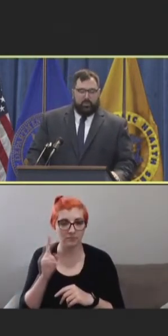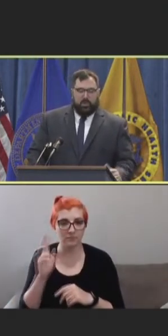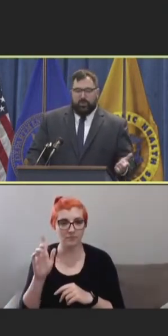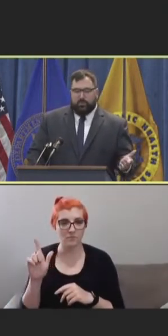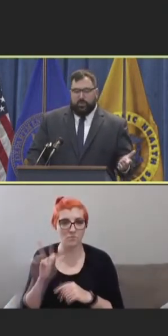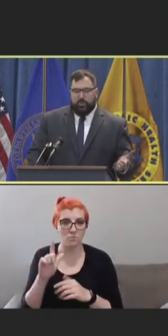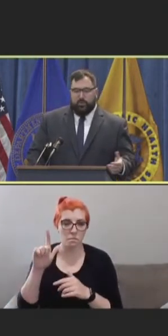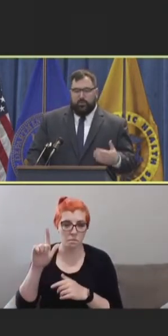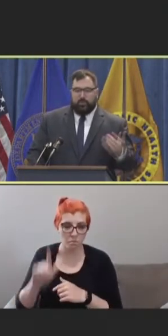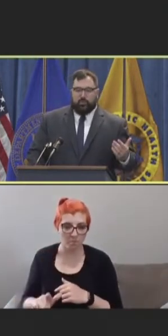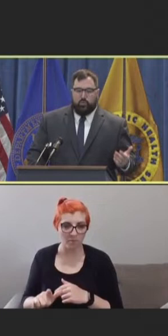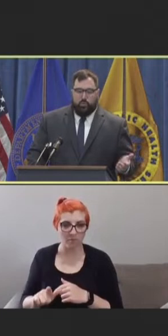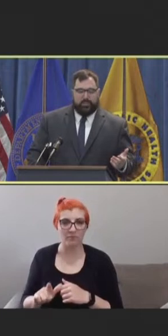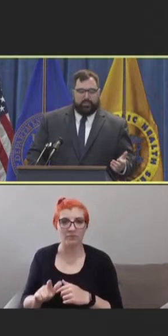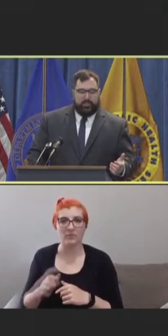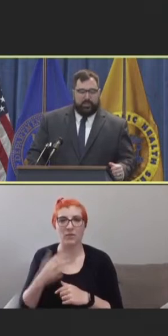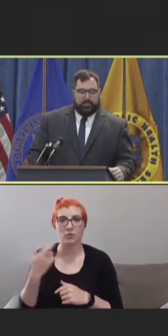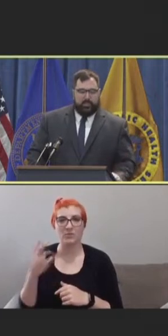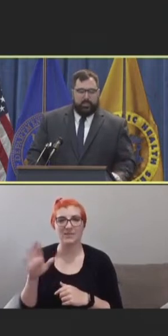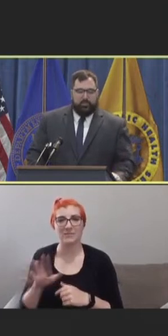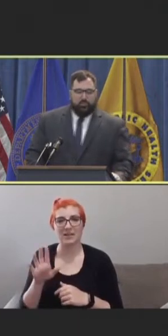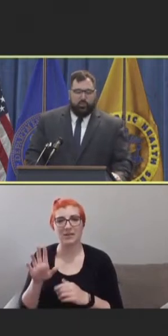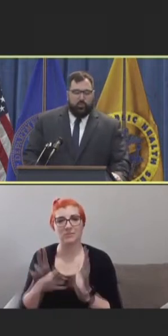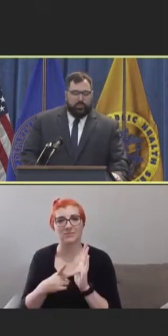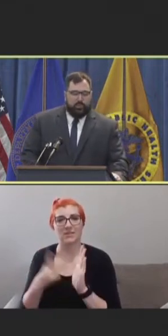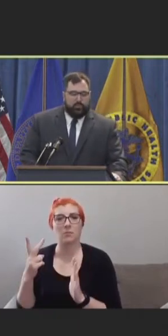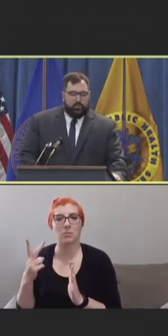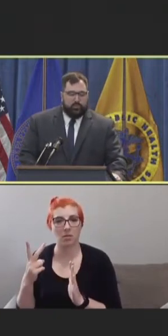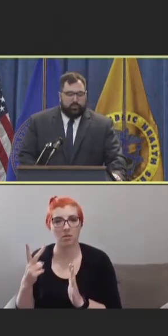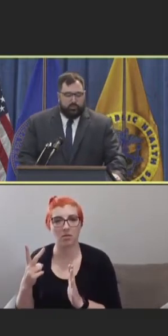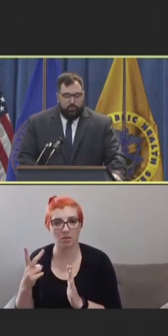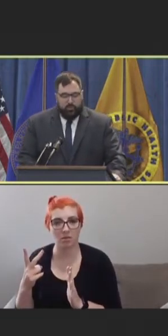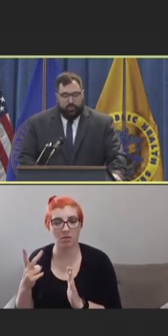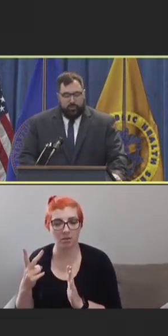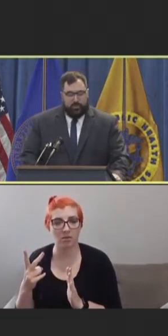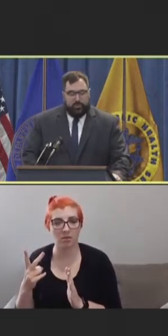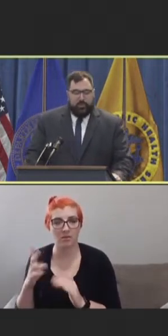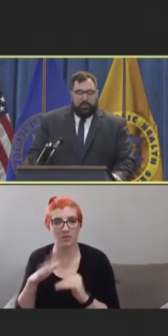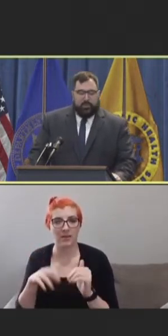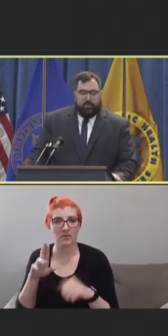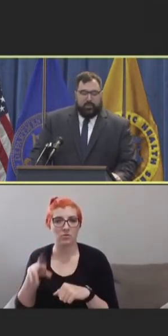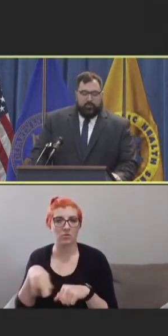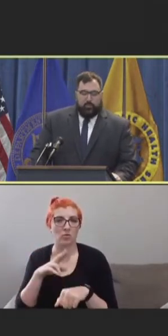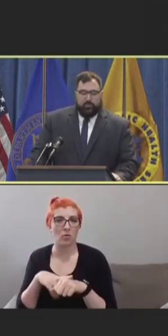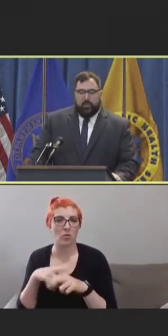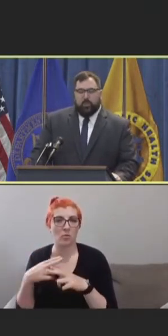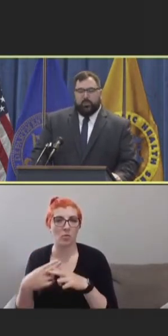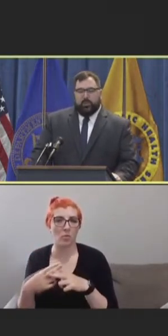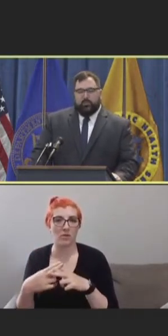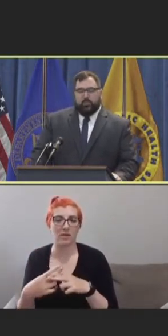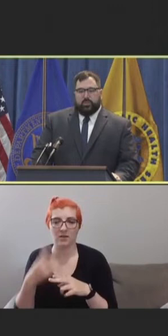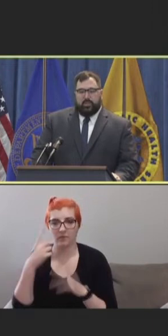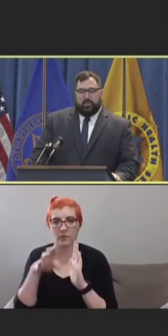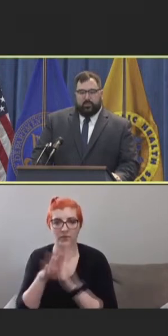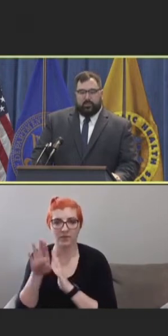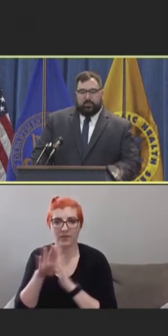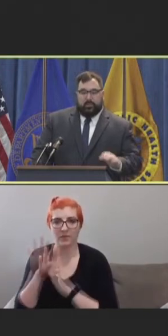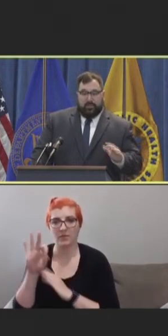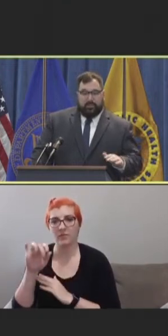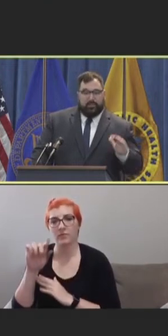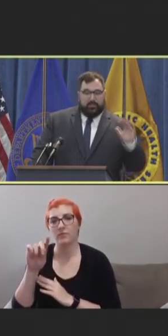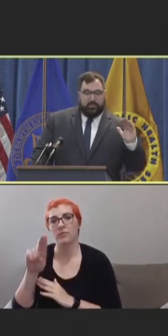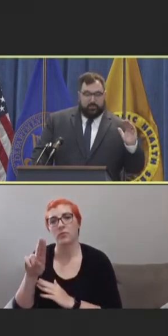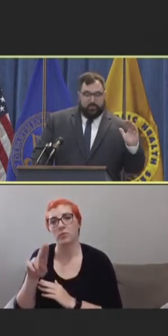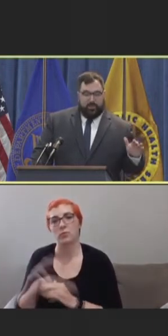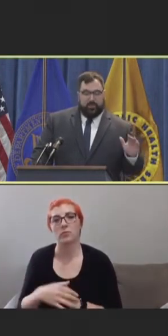a risk ratio of about twice that of the normal individuals for developing influenza-like illness. And